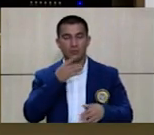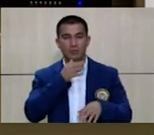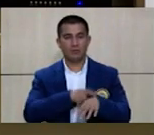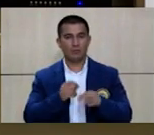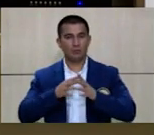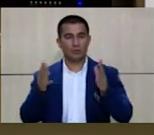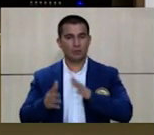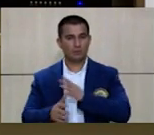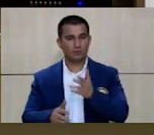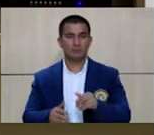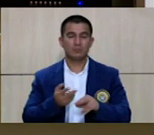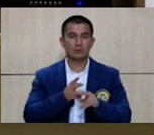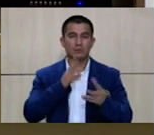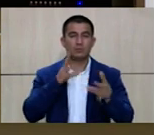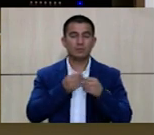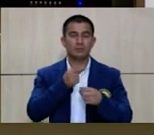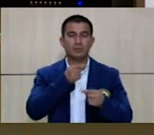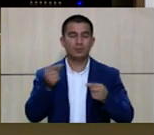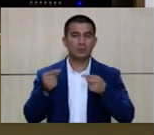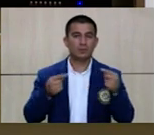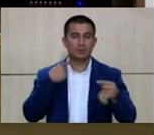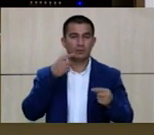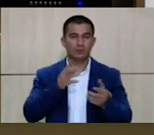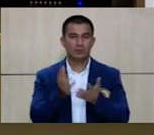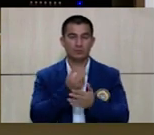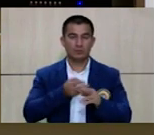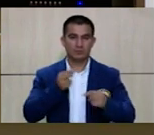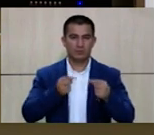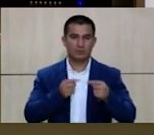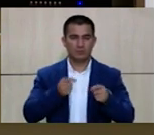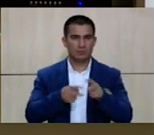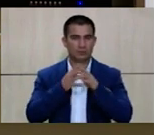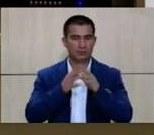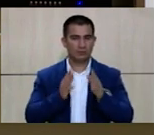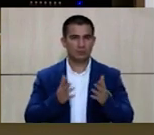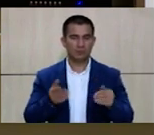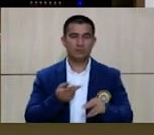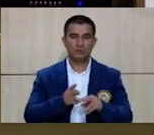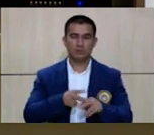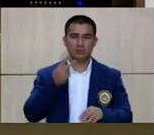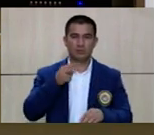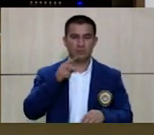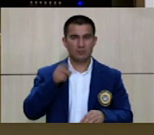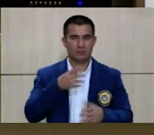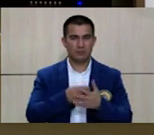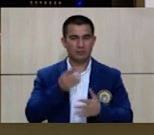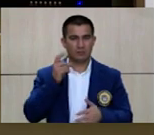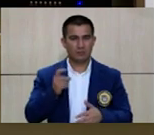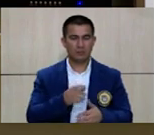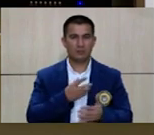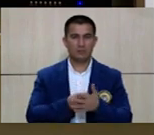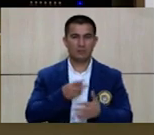ekan. Ularning ayirmasini topib tenglama hosil qilamiz. 20 taqsim x dan